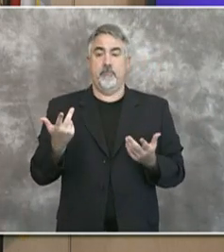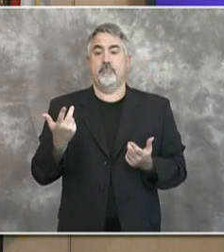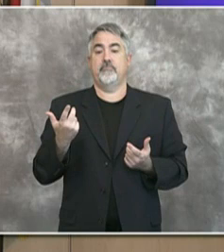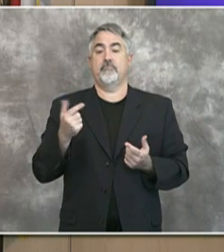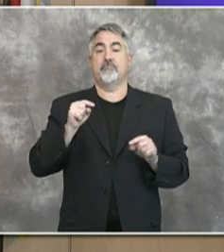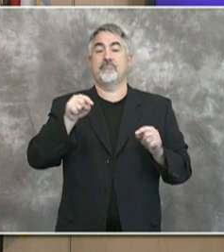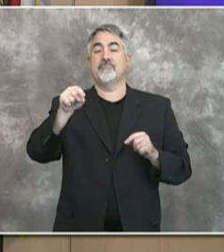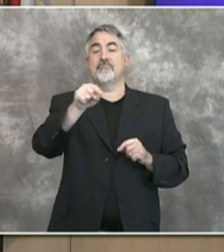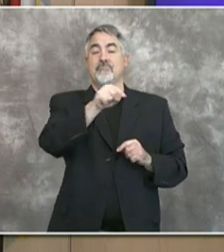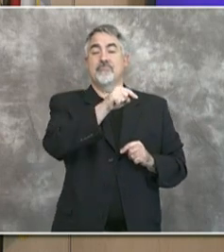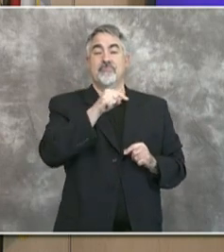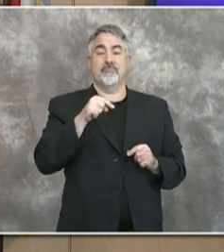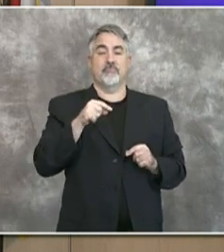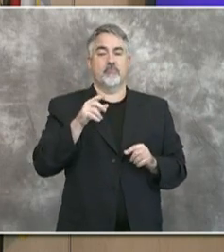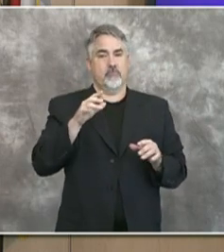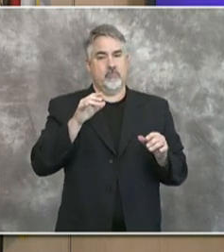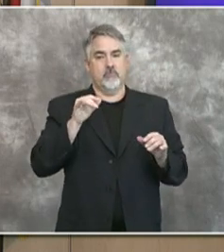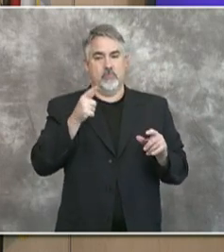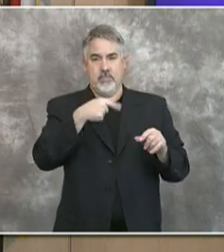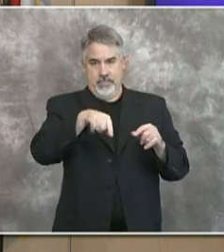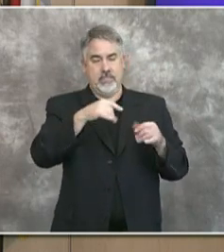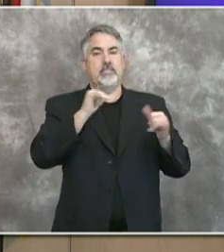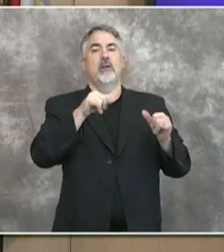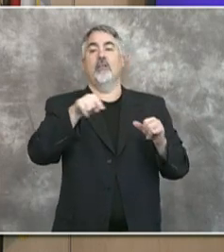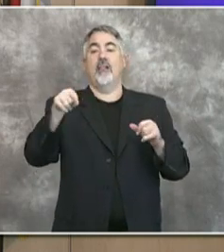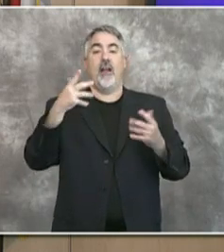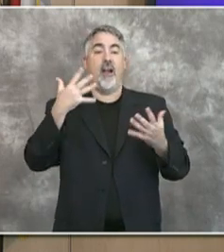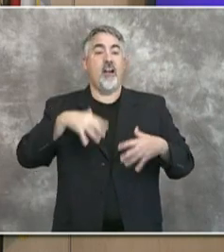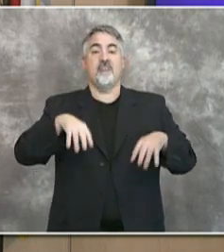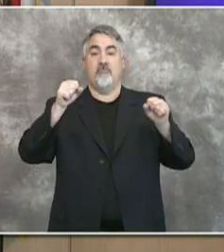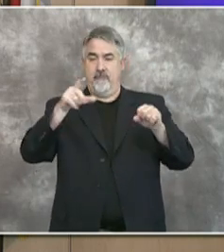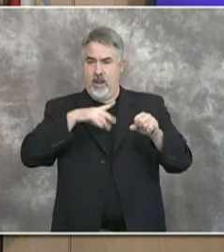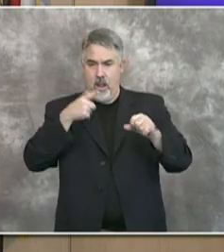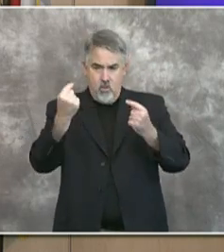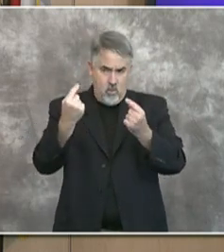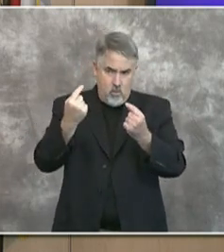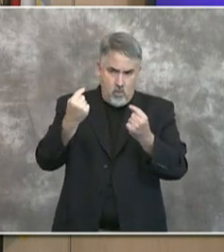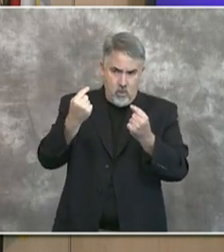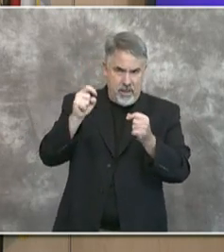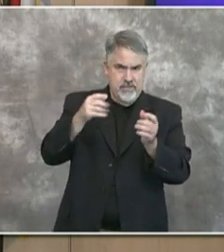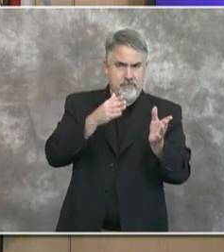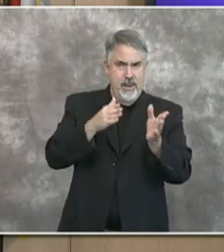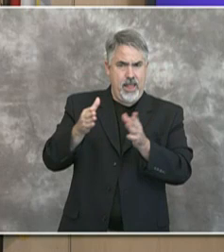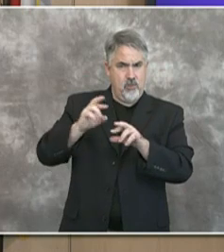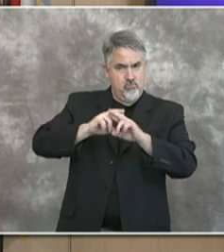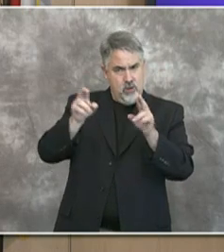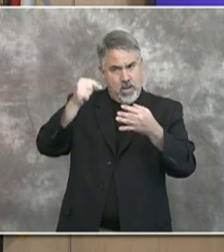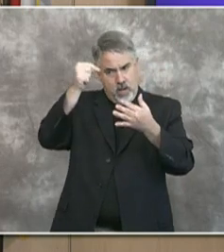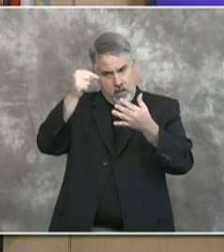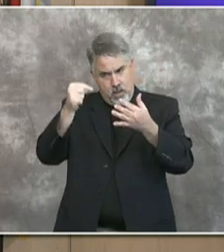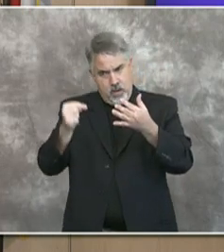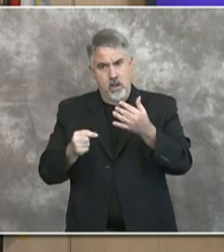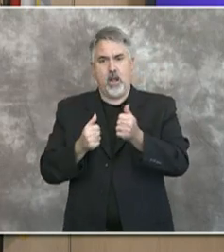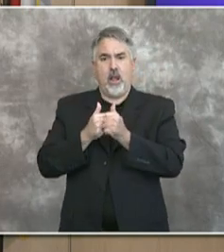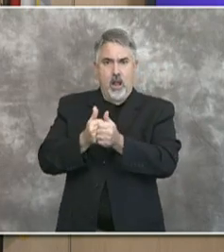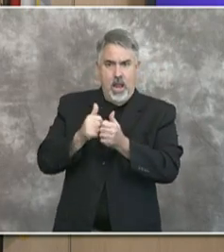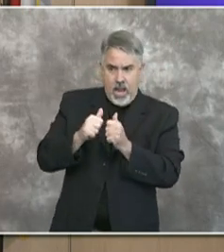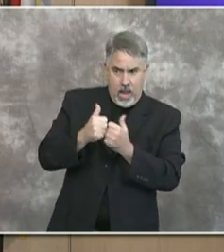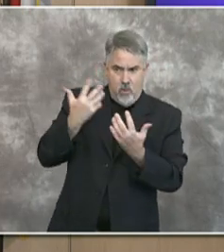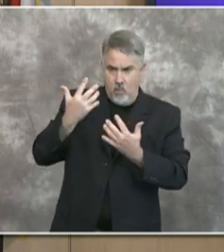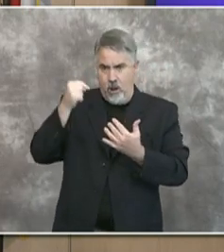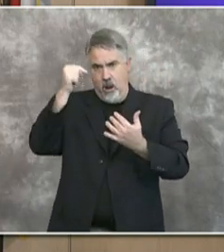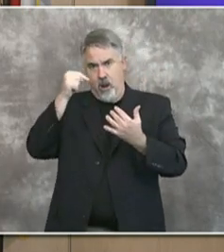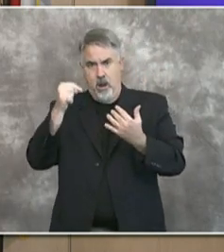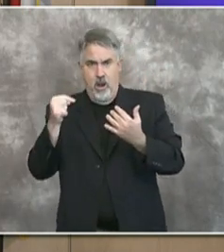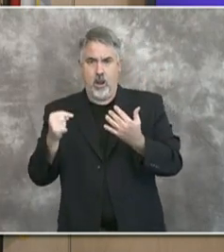the same planning process, to prepare and plan and put together how you would operate and under what conditions, and have that ready